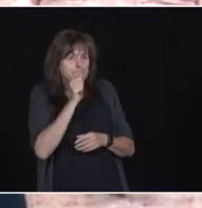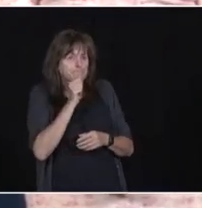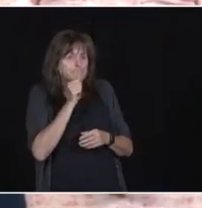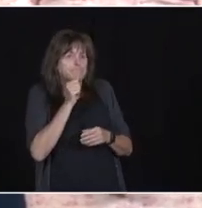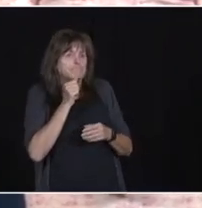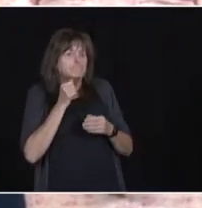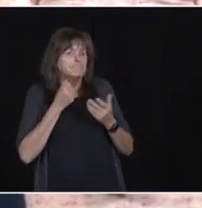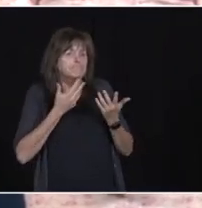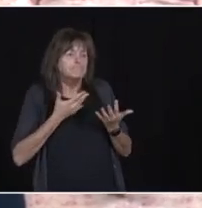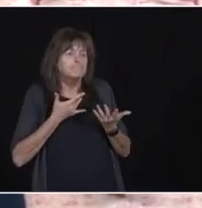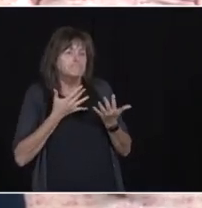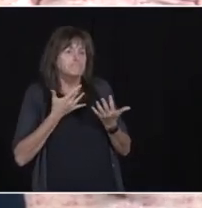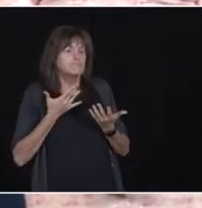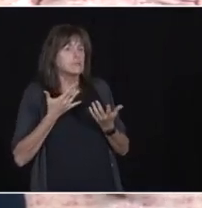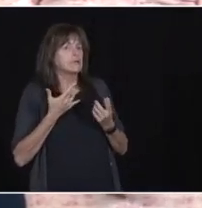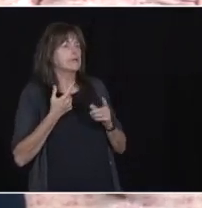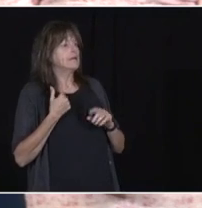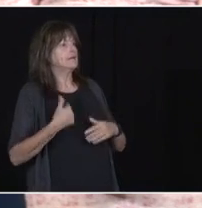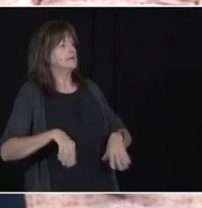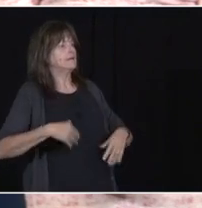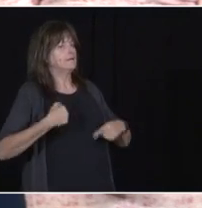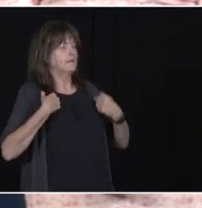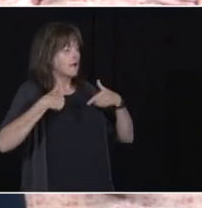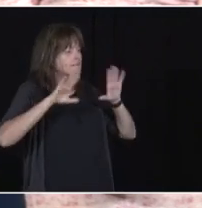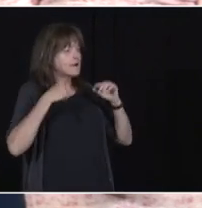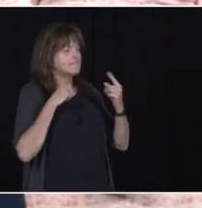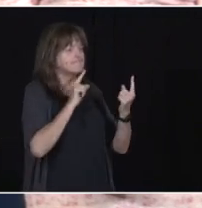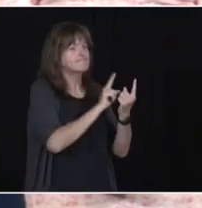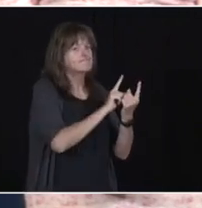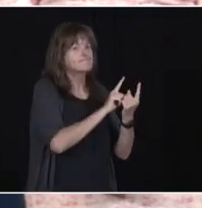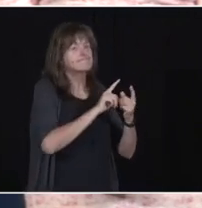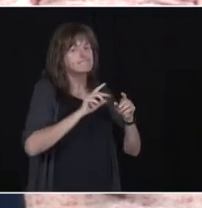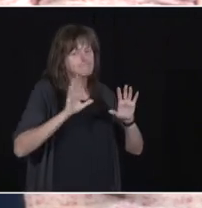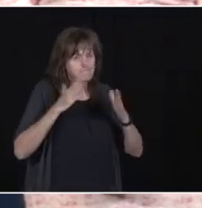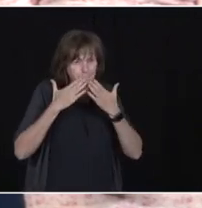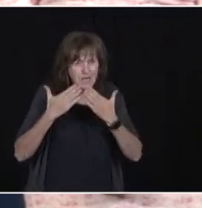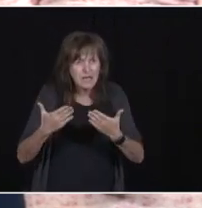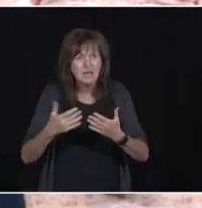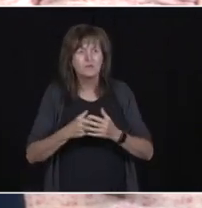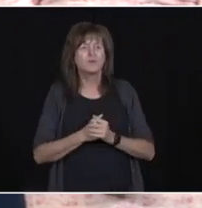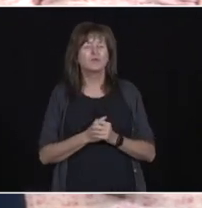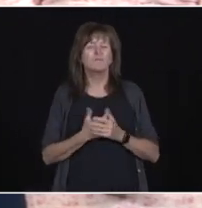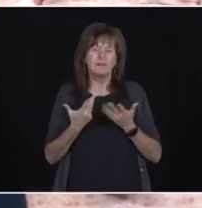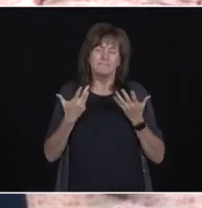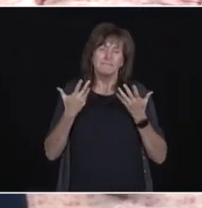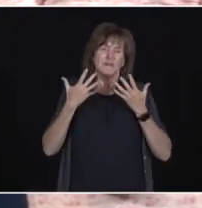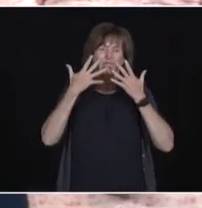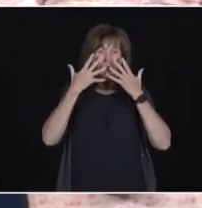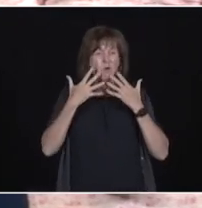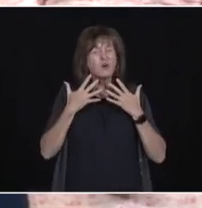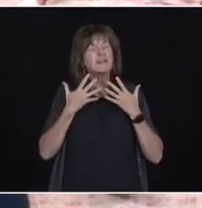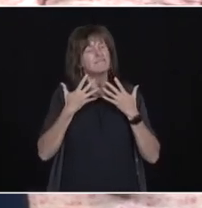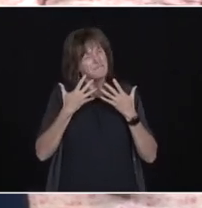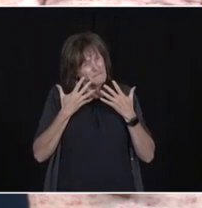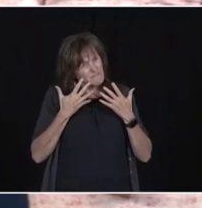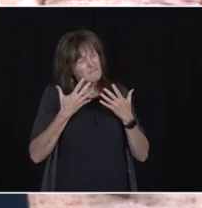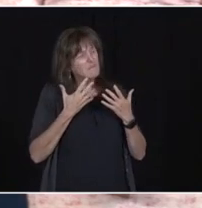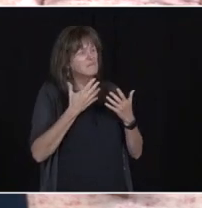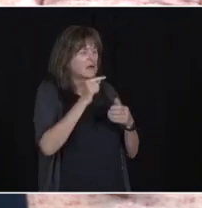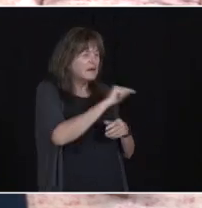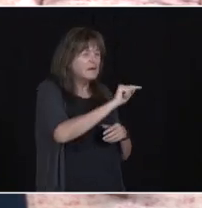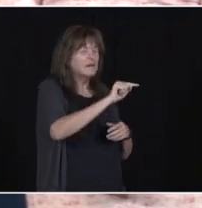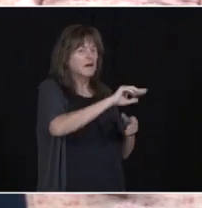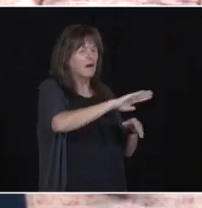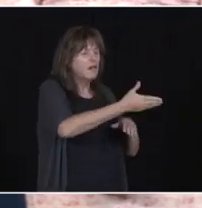than anyone could imagine. The outbreak highlighted the cracks within the system that has been broken for